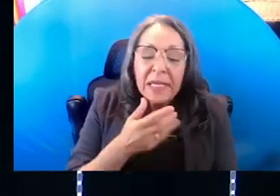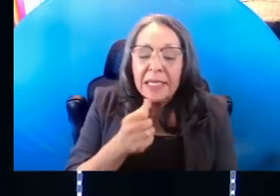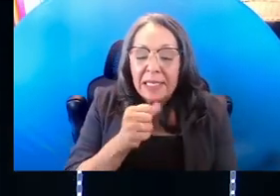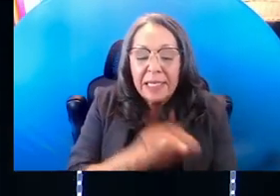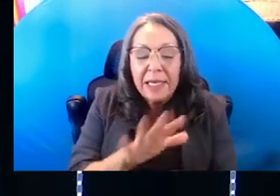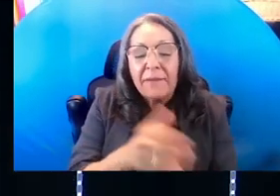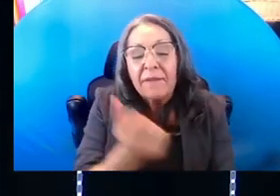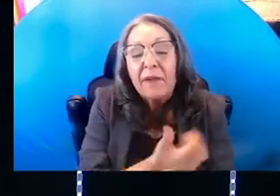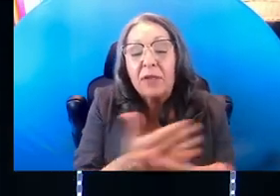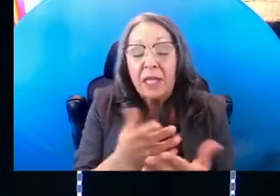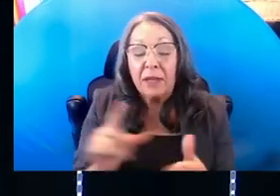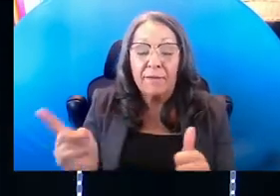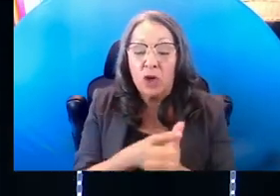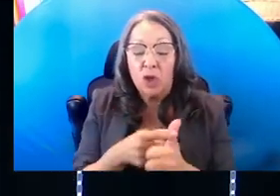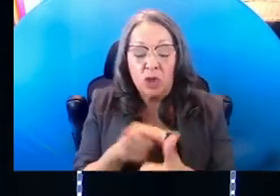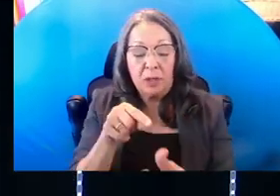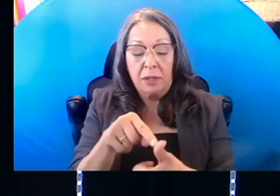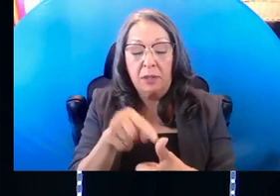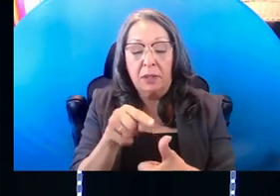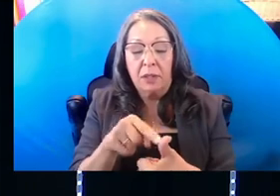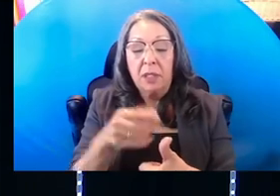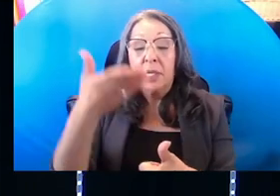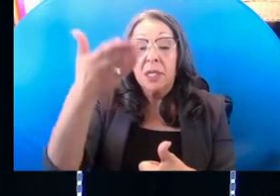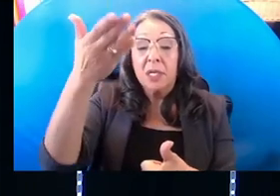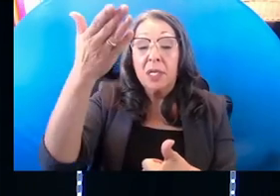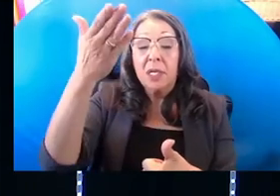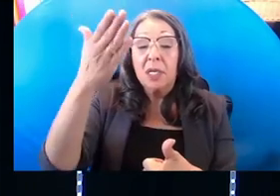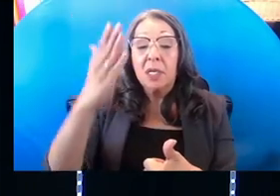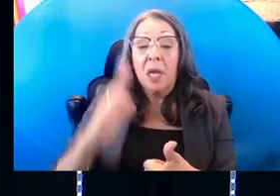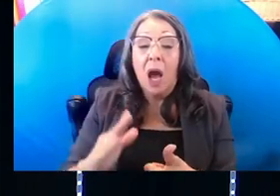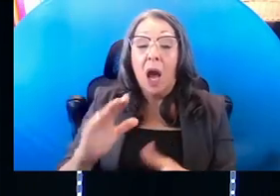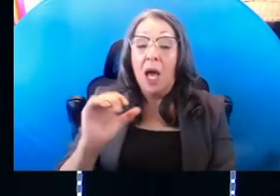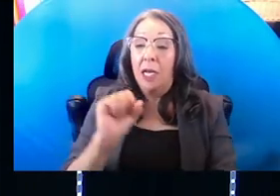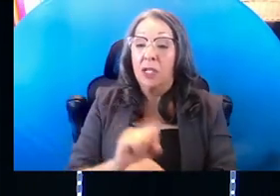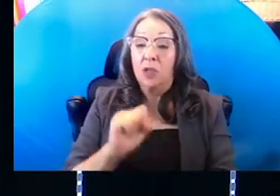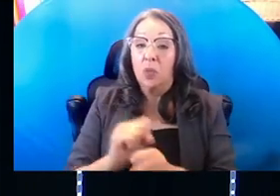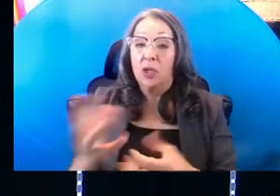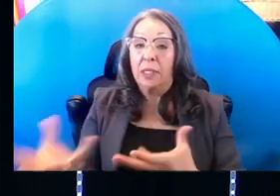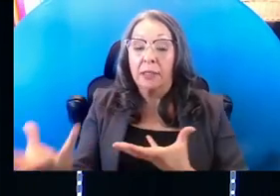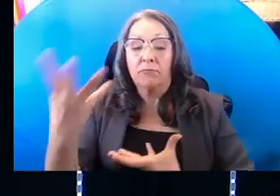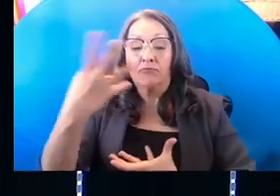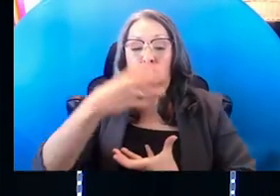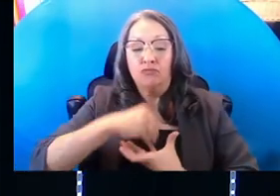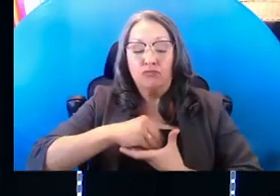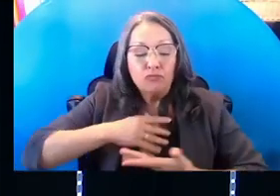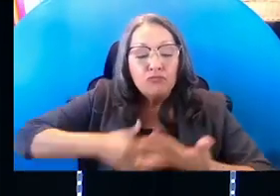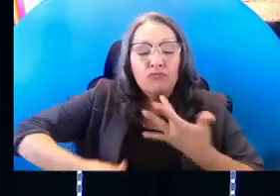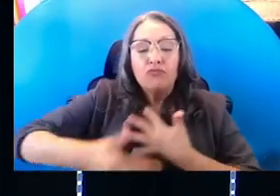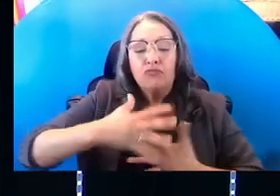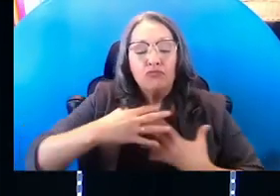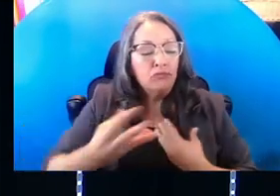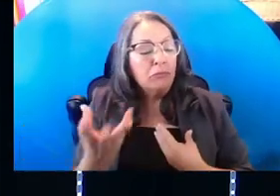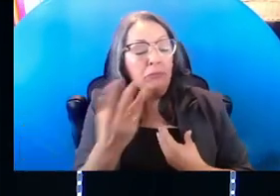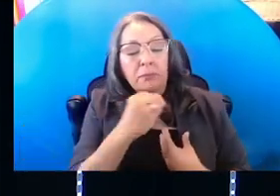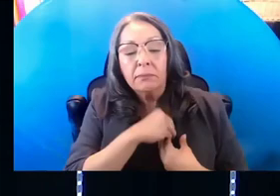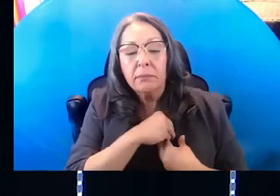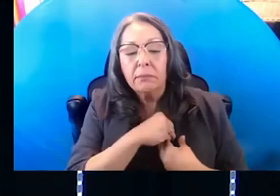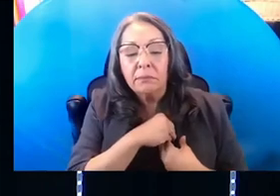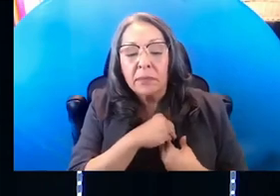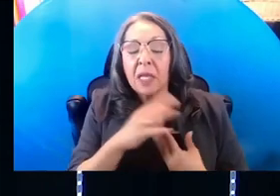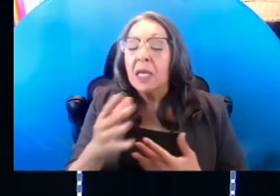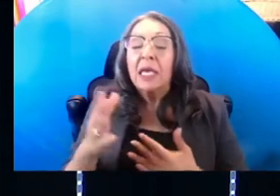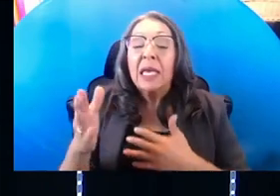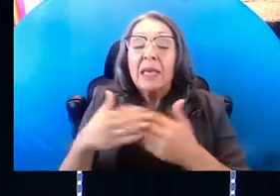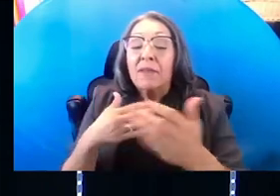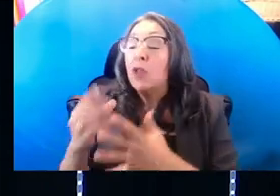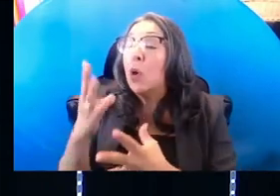down. First point is God is working in us. In our trials, in the seasons that we go through that are